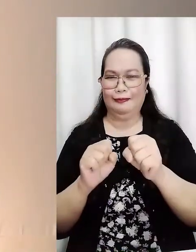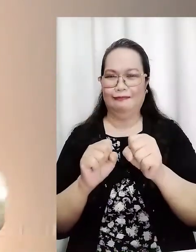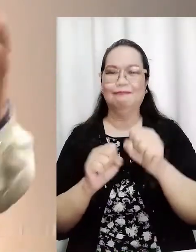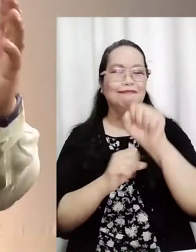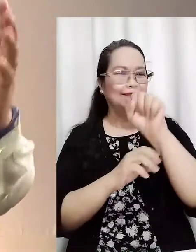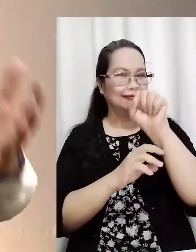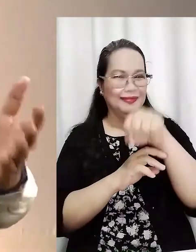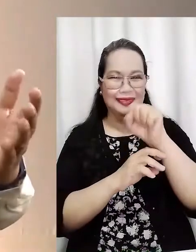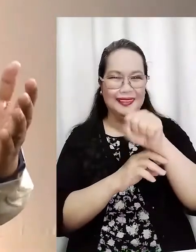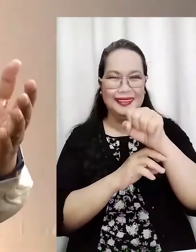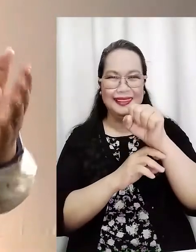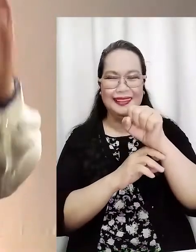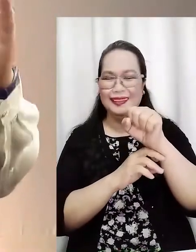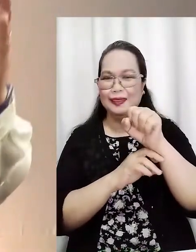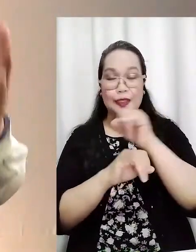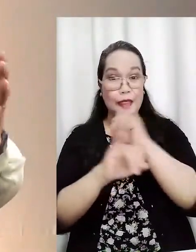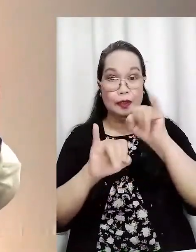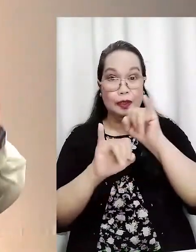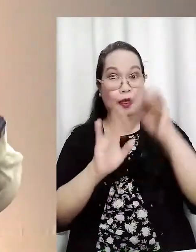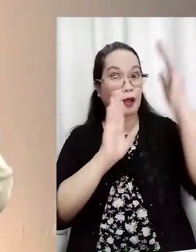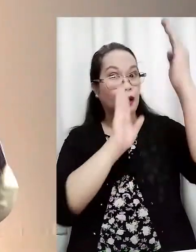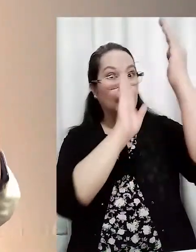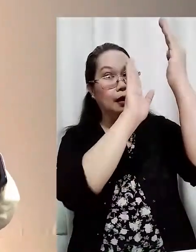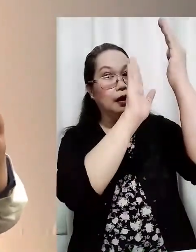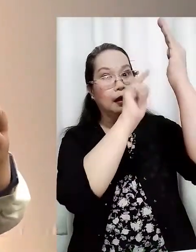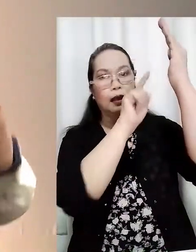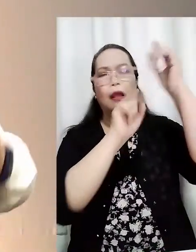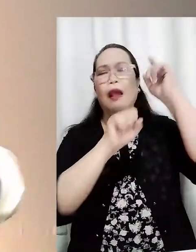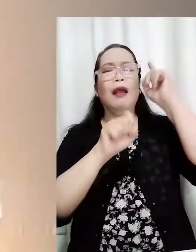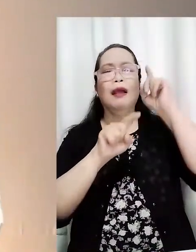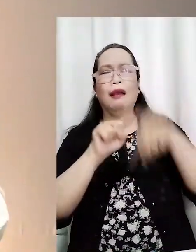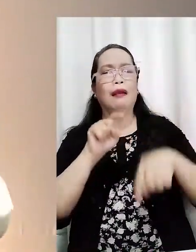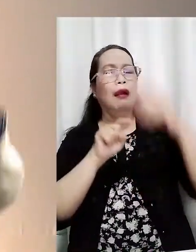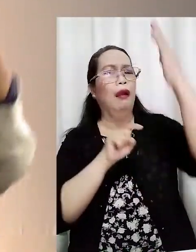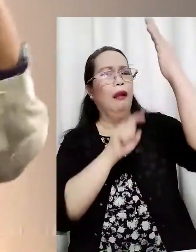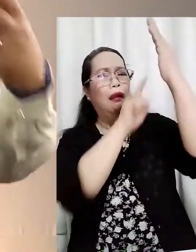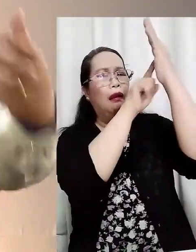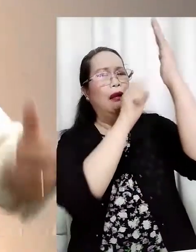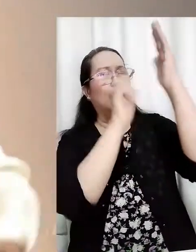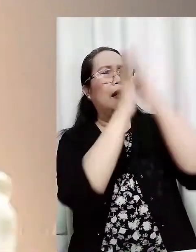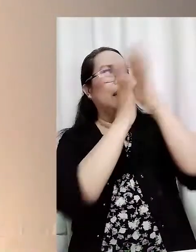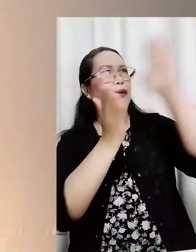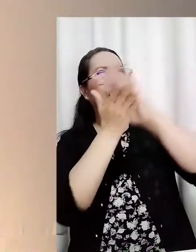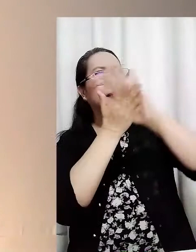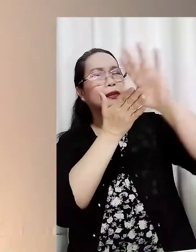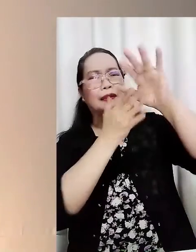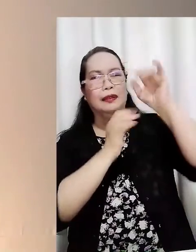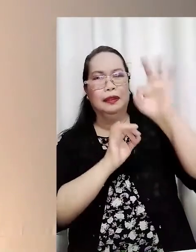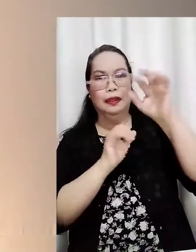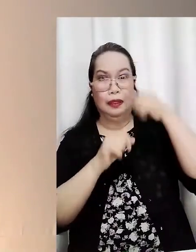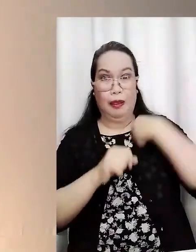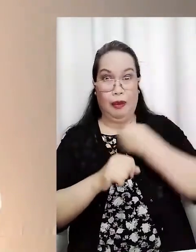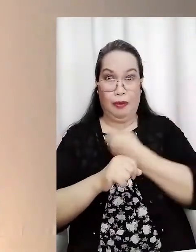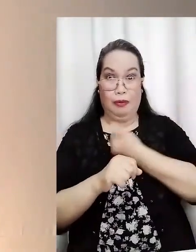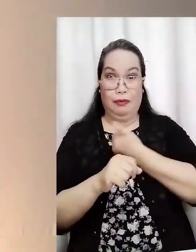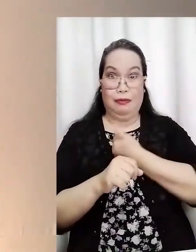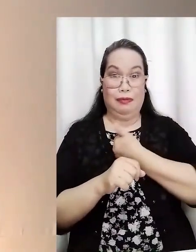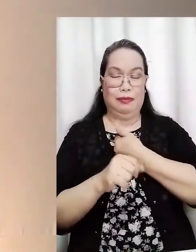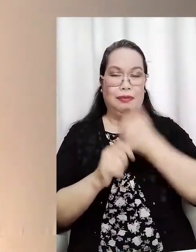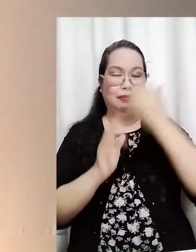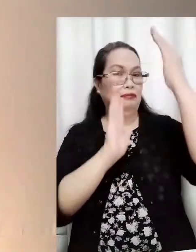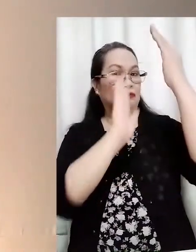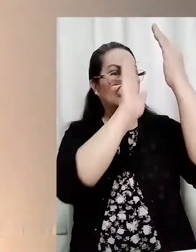Yes, it is impossible to stand before God on our own. Yes, it